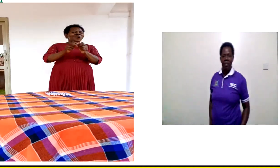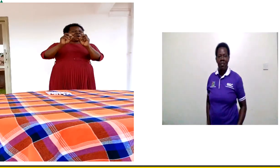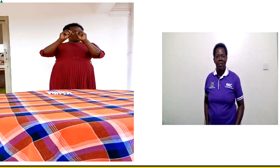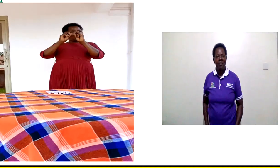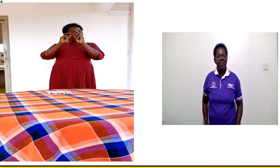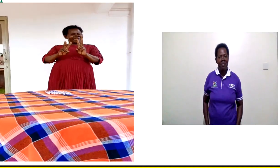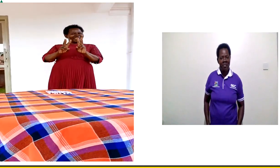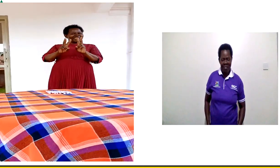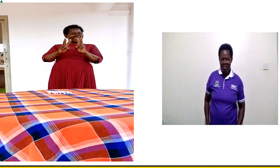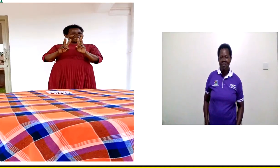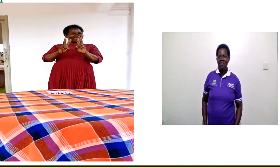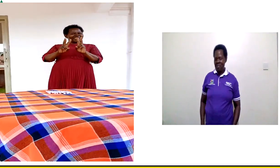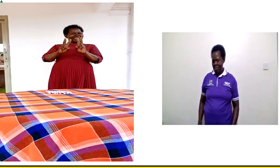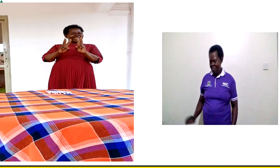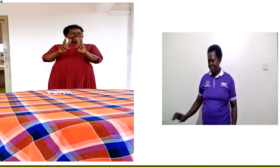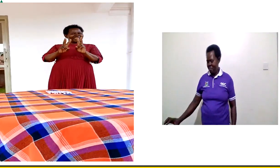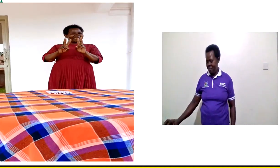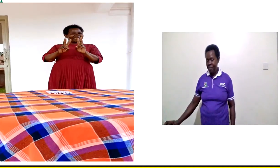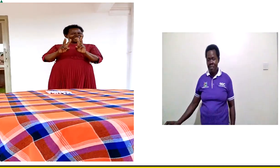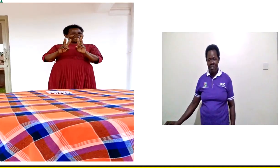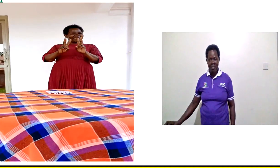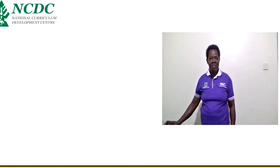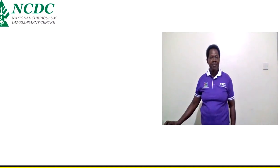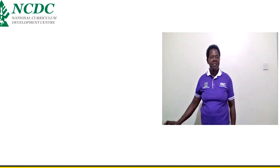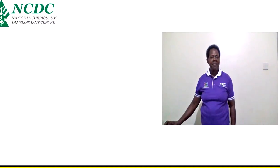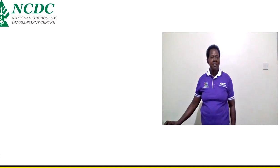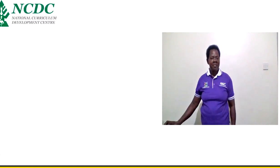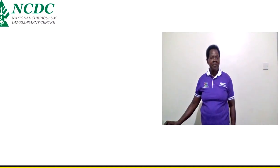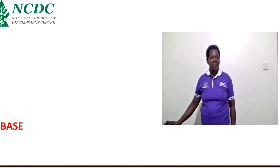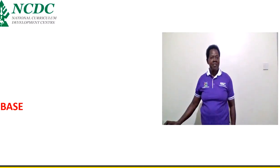10. Okay.